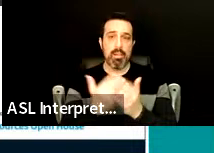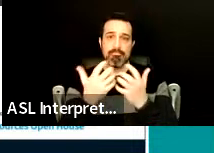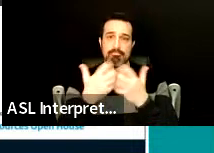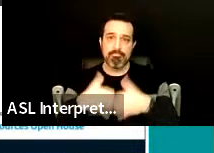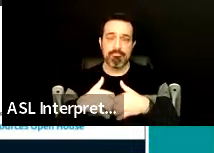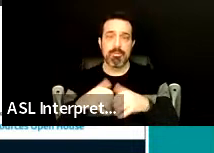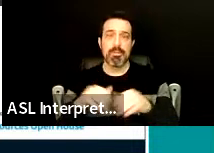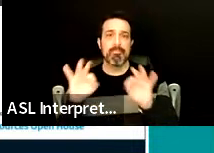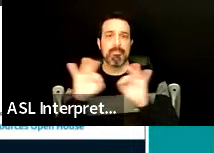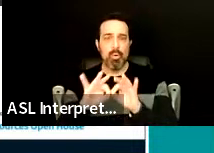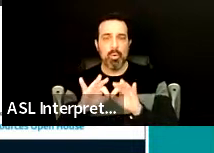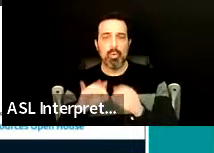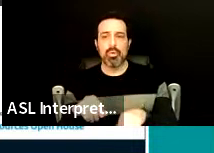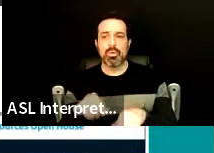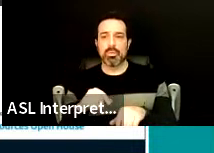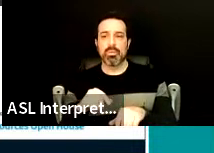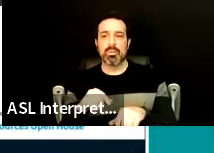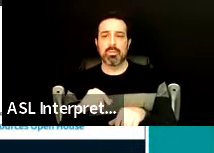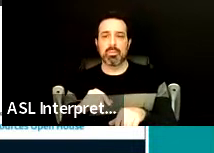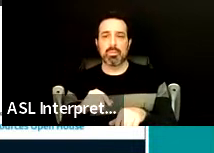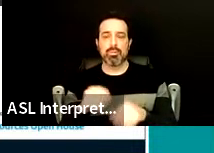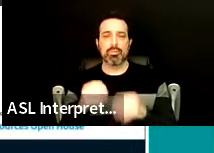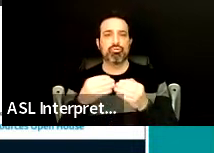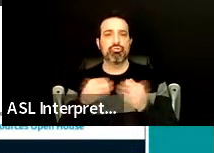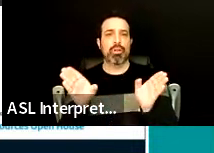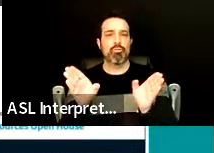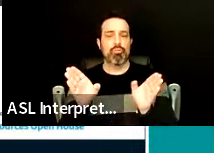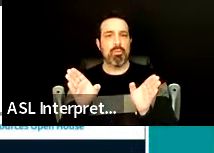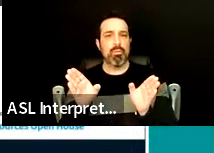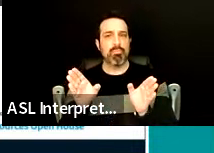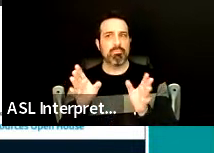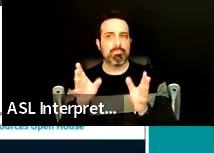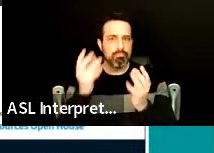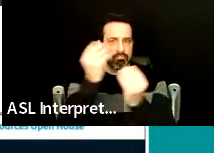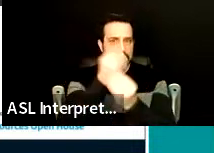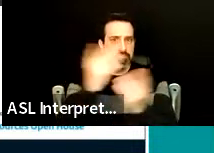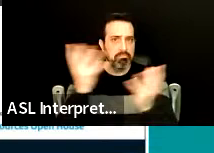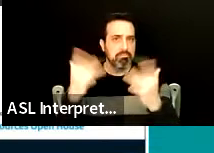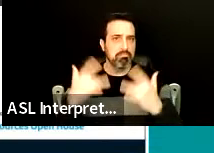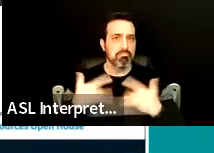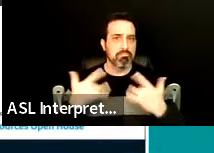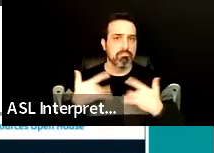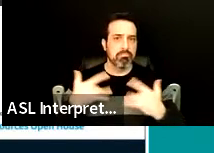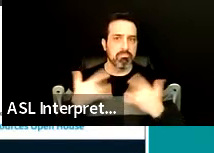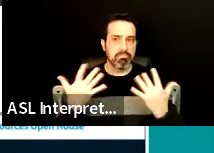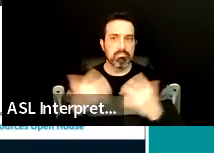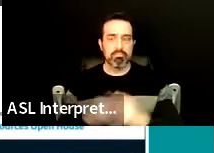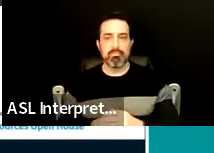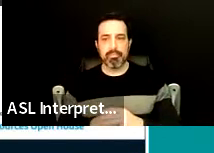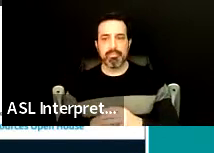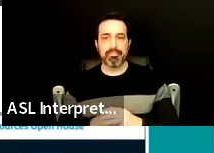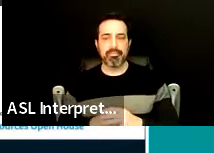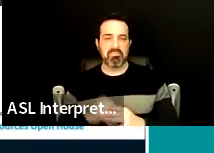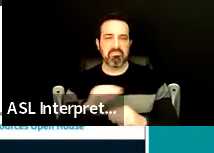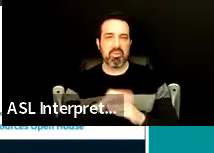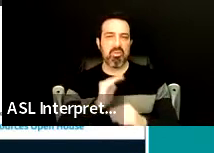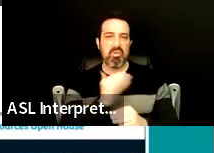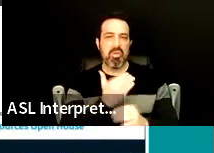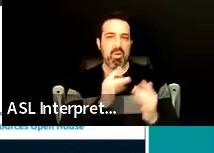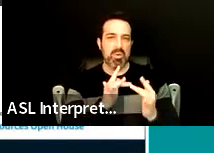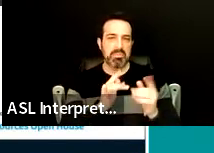once again, to get the general public up to speed. So that's on our